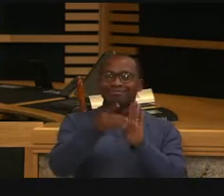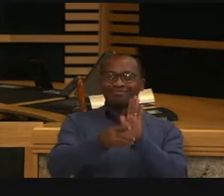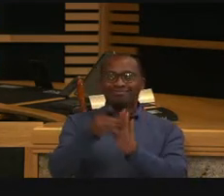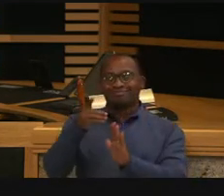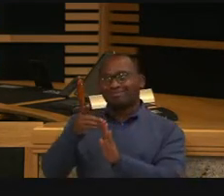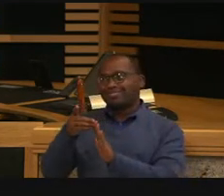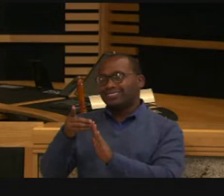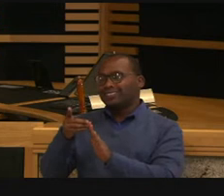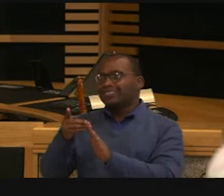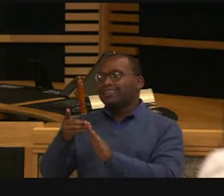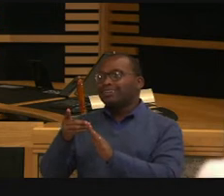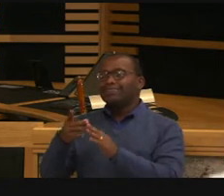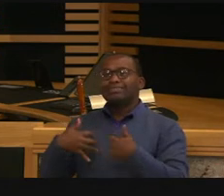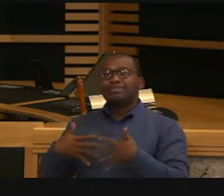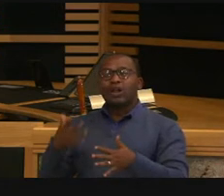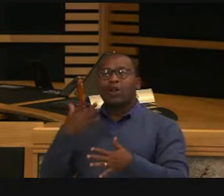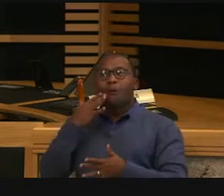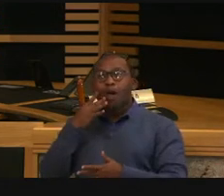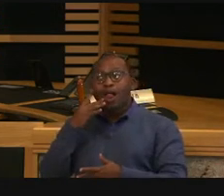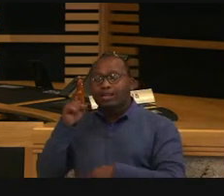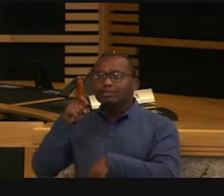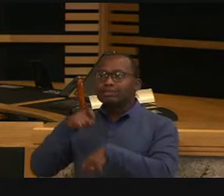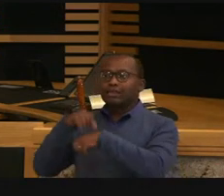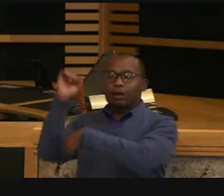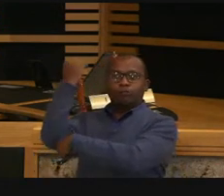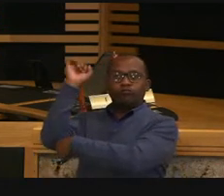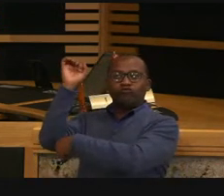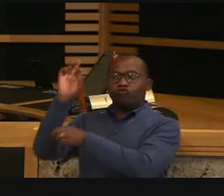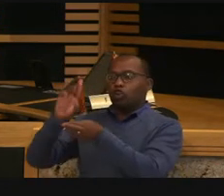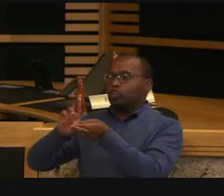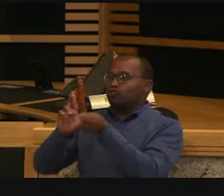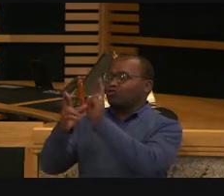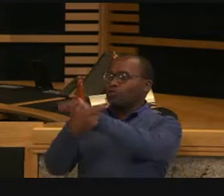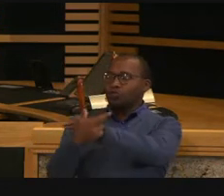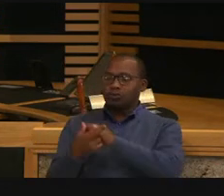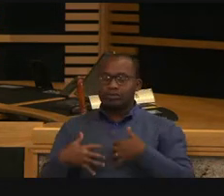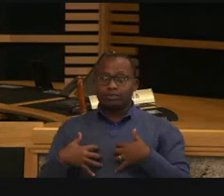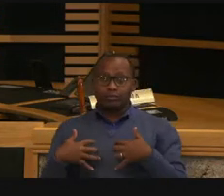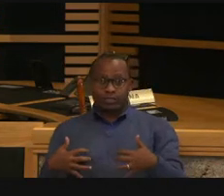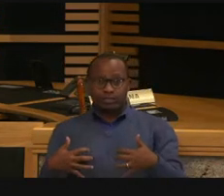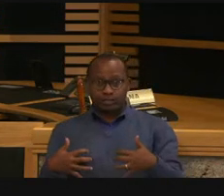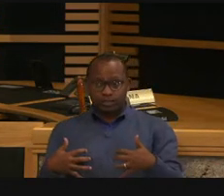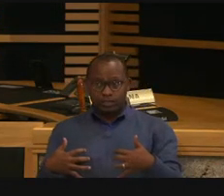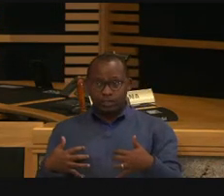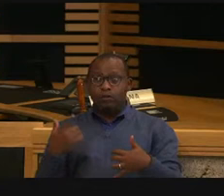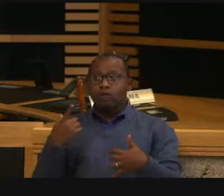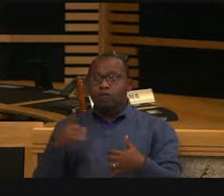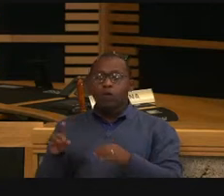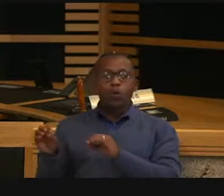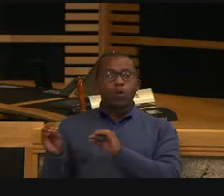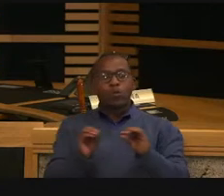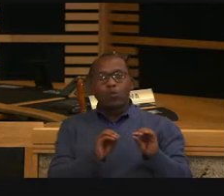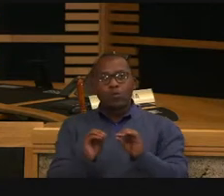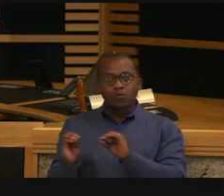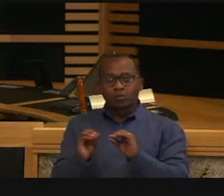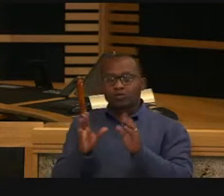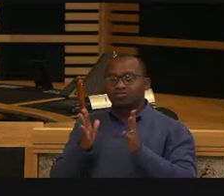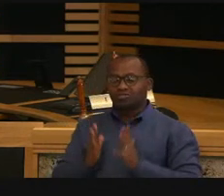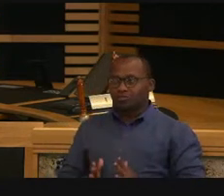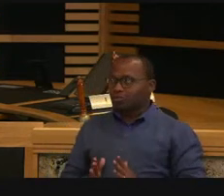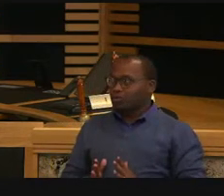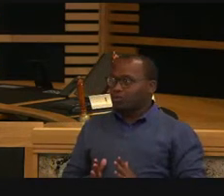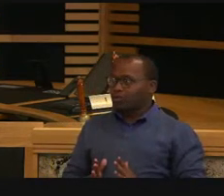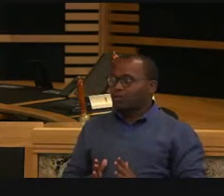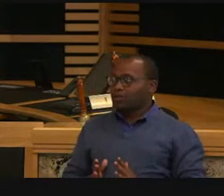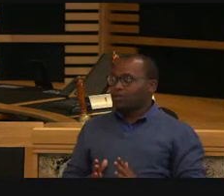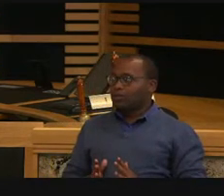Industrial Revolution and have been linked to growing economic opportunities for humanity. Modern-day transport is a